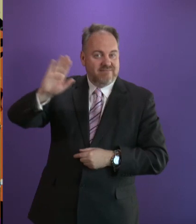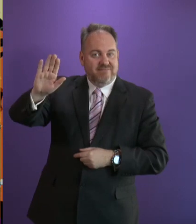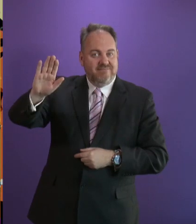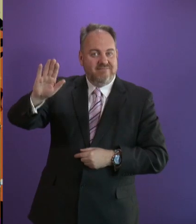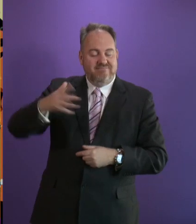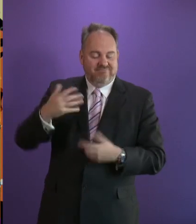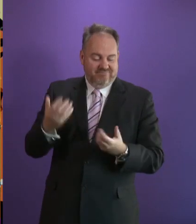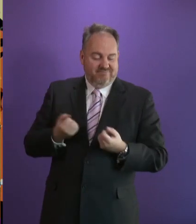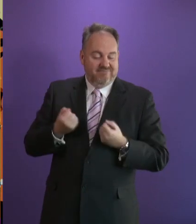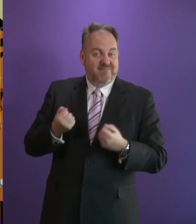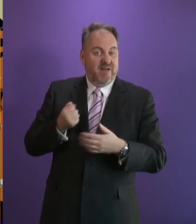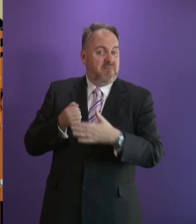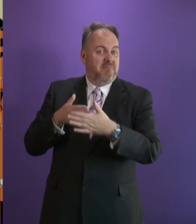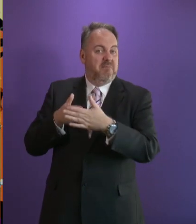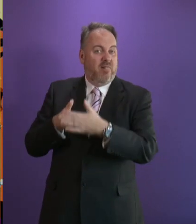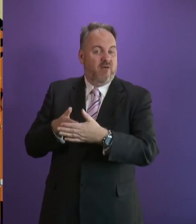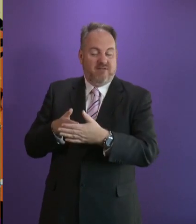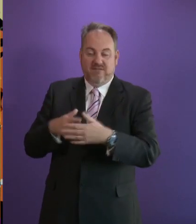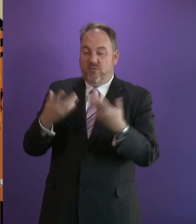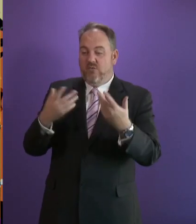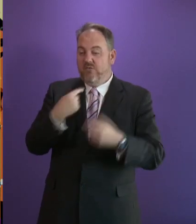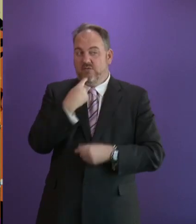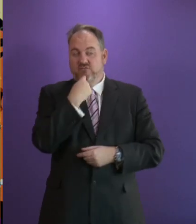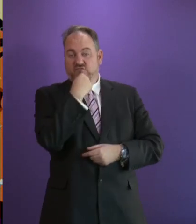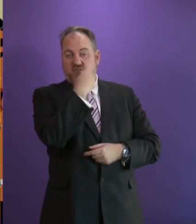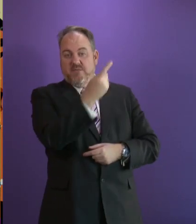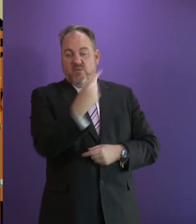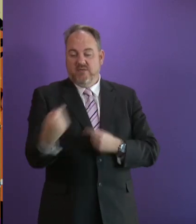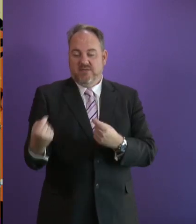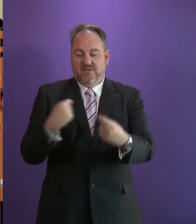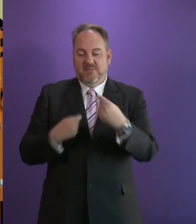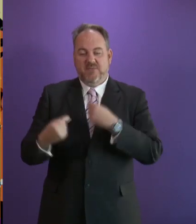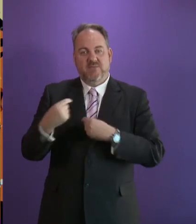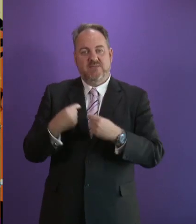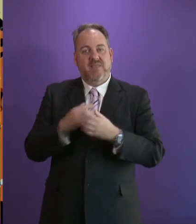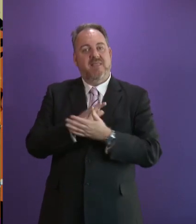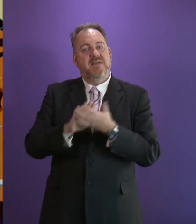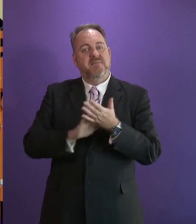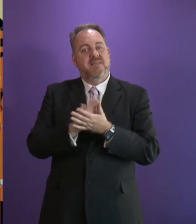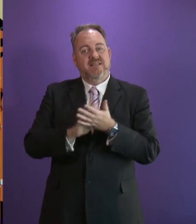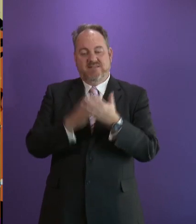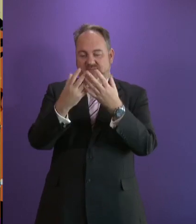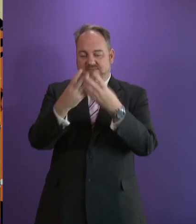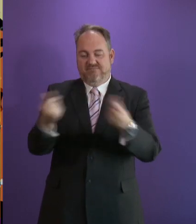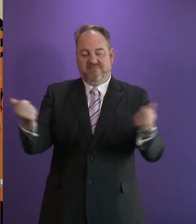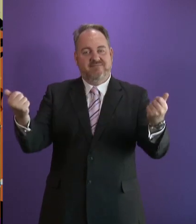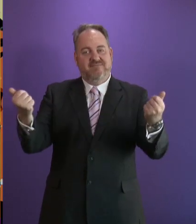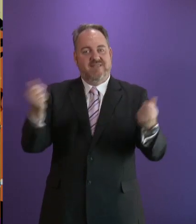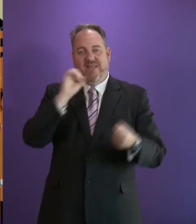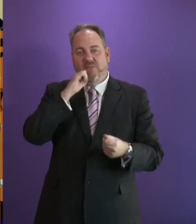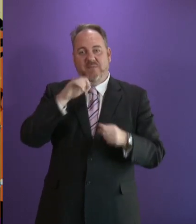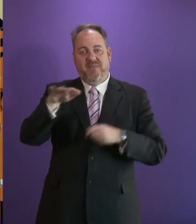register it. I usually just block it or report it and leave it, because then it's not out there for people to see. So I definitely agree with